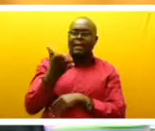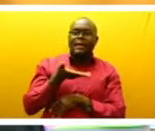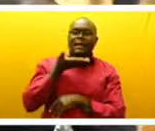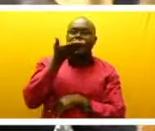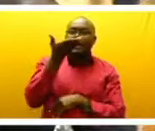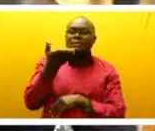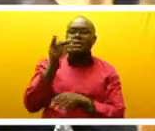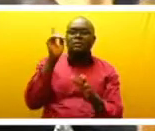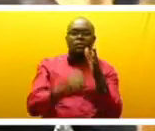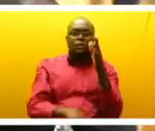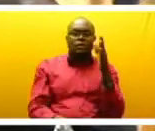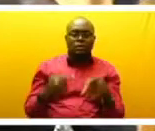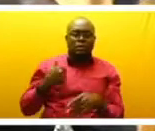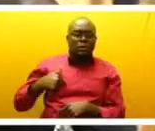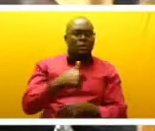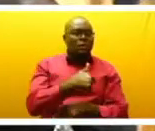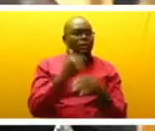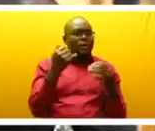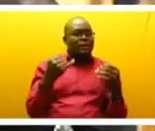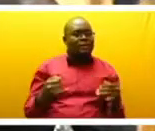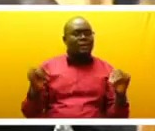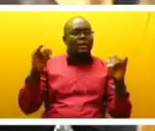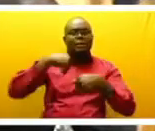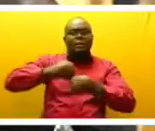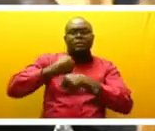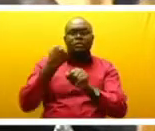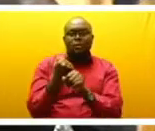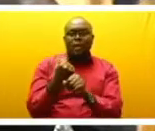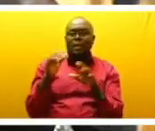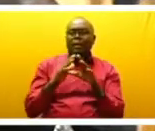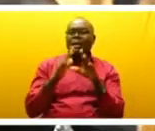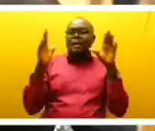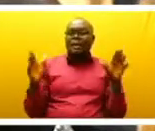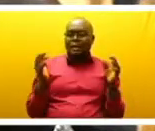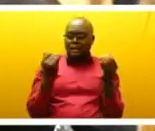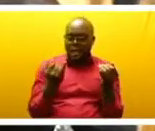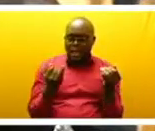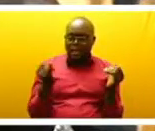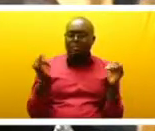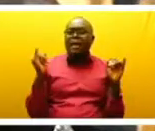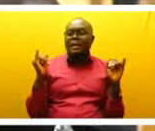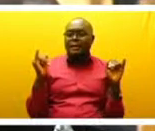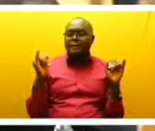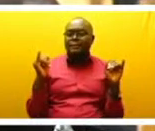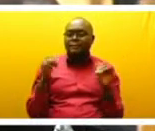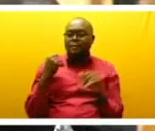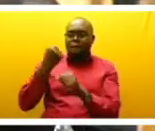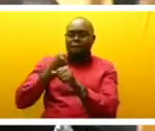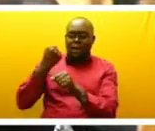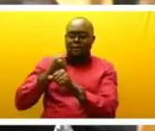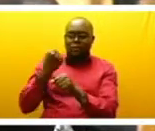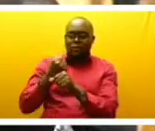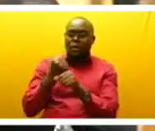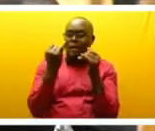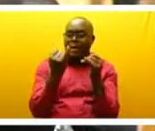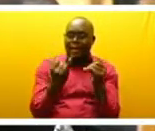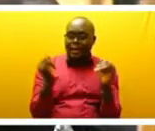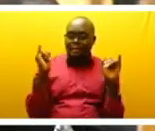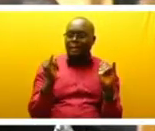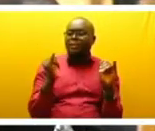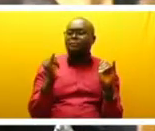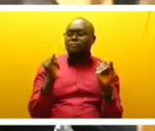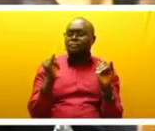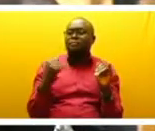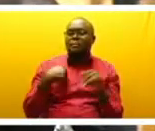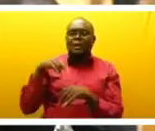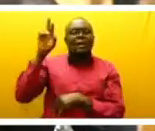is, we were trying to create greater autonomy and functional independence. You will